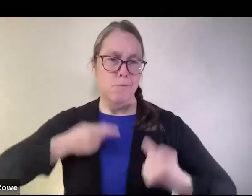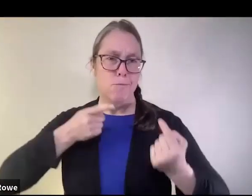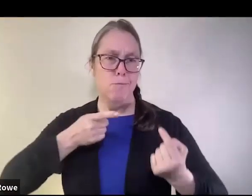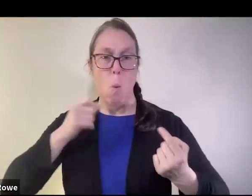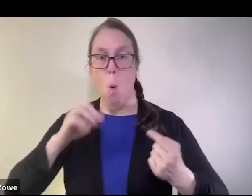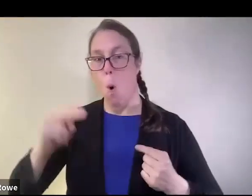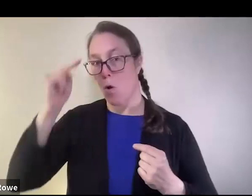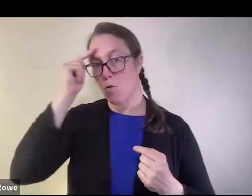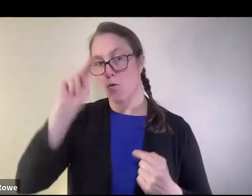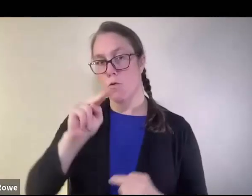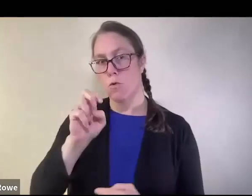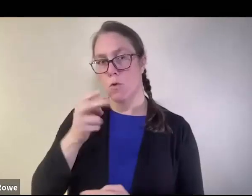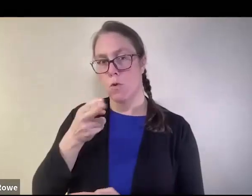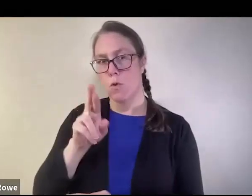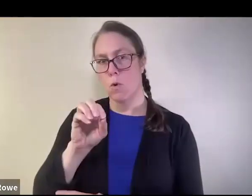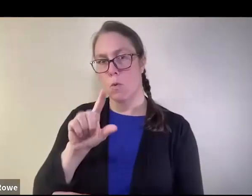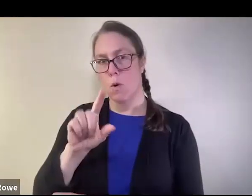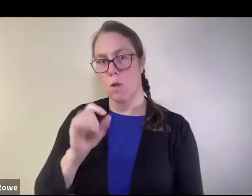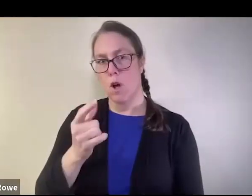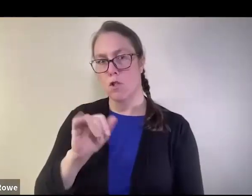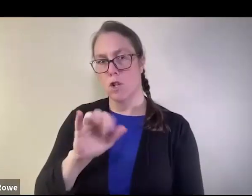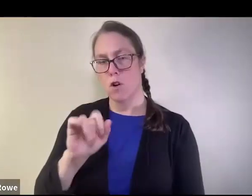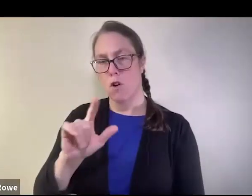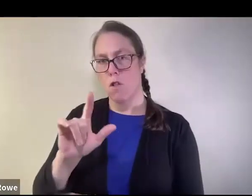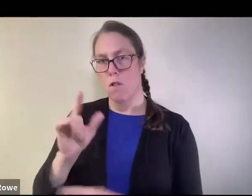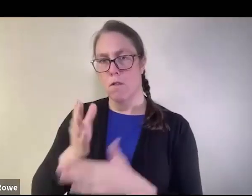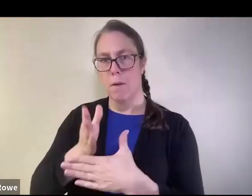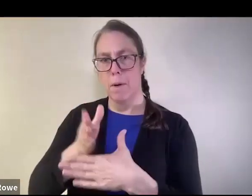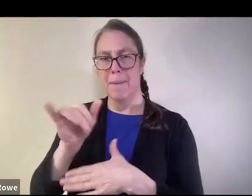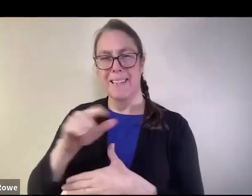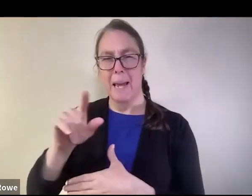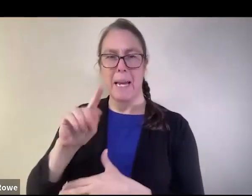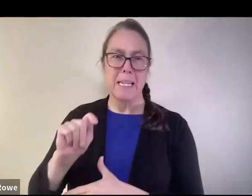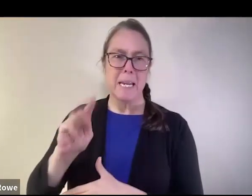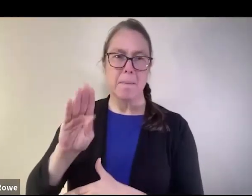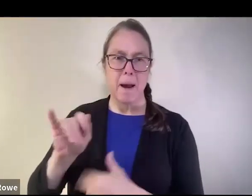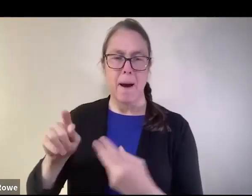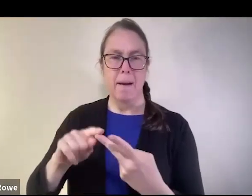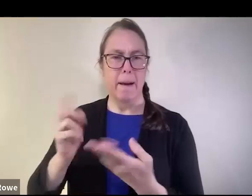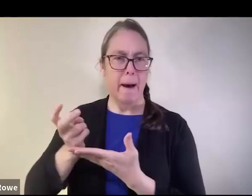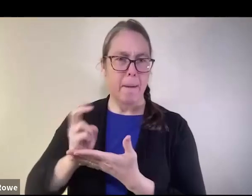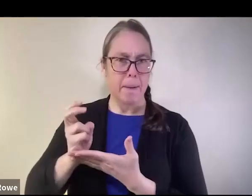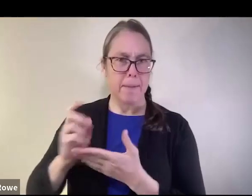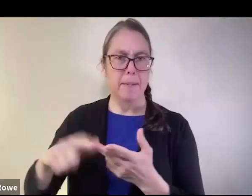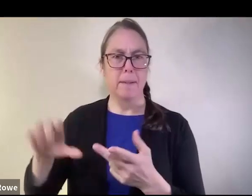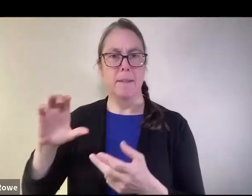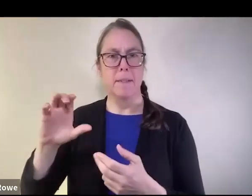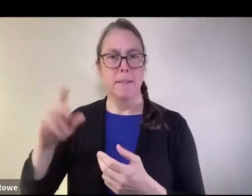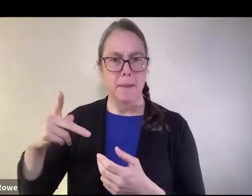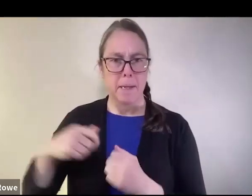or neurological impairments, such as brain injury, epilepsy, cerebral